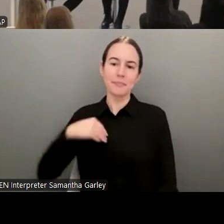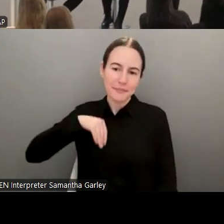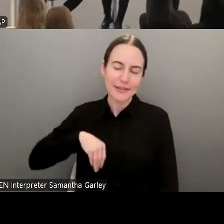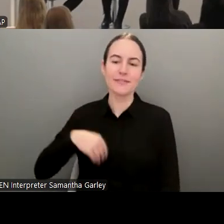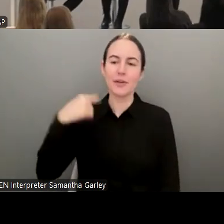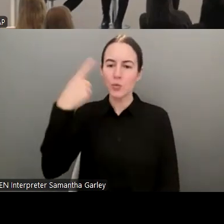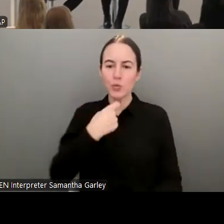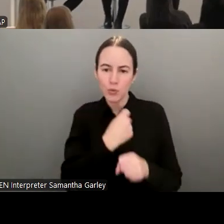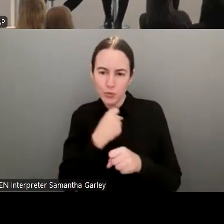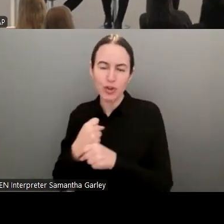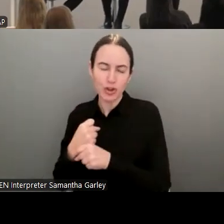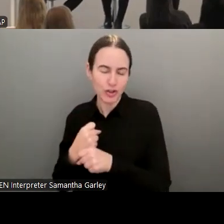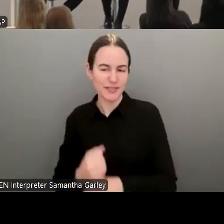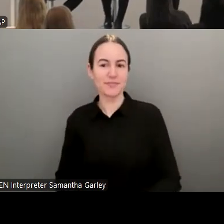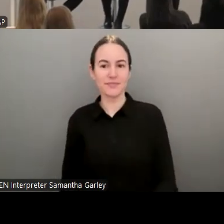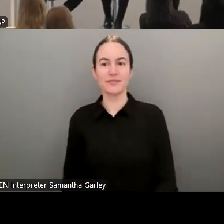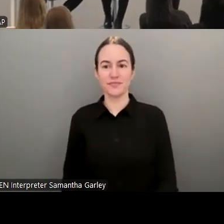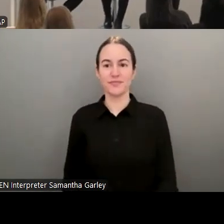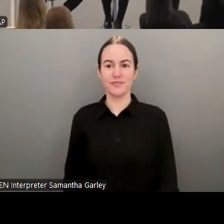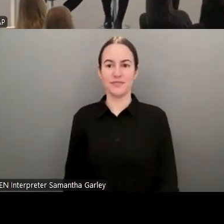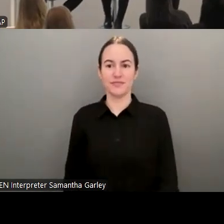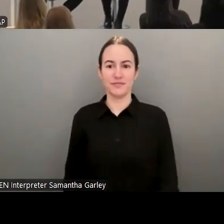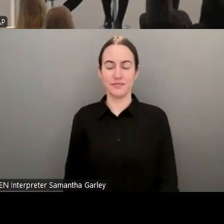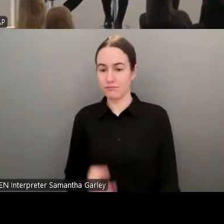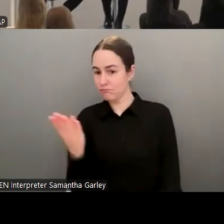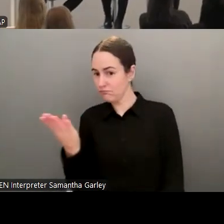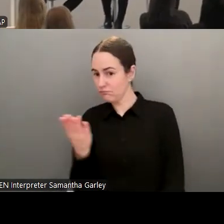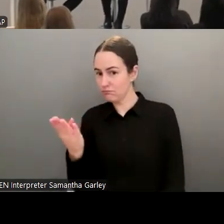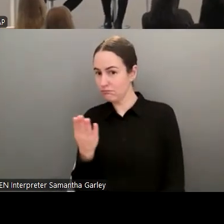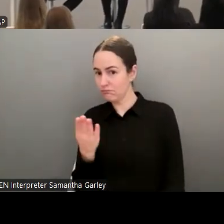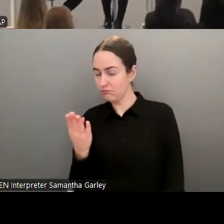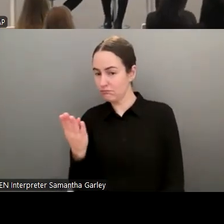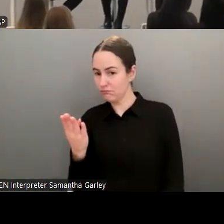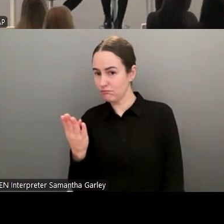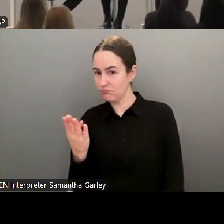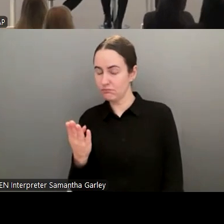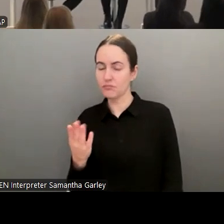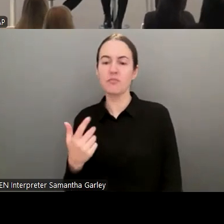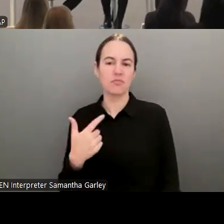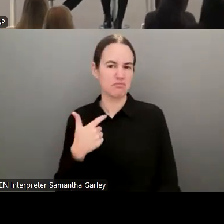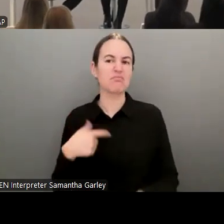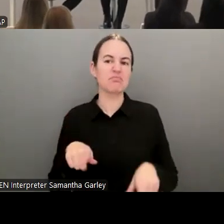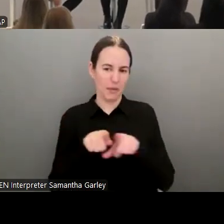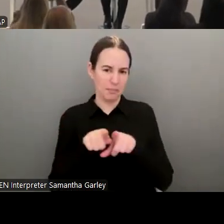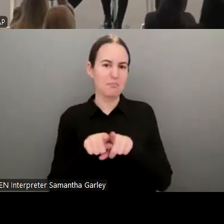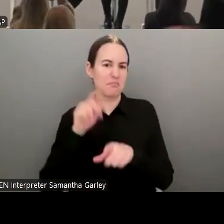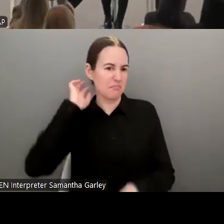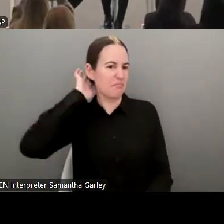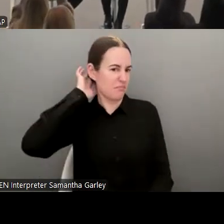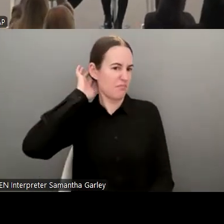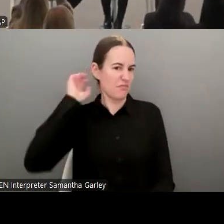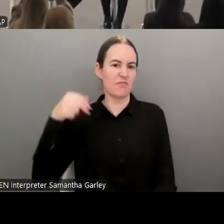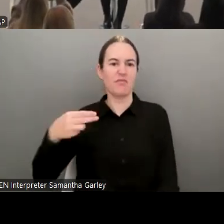are 2 main things. So for Tietoevry, Nadezhda, what was your... Yes, we probably have similar reasons. So we would like to support